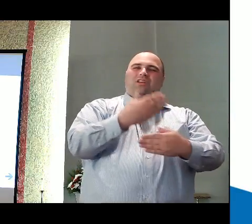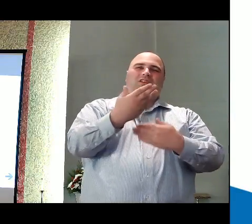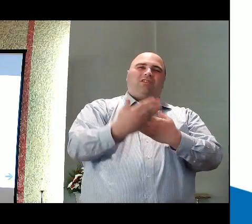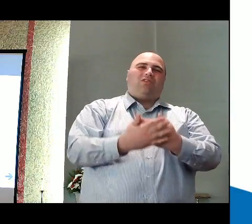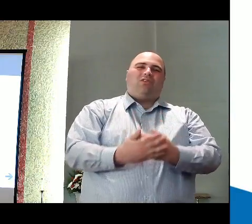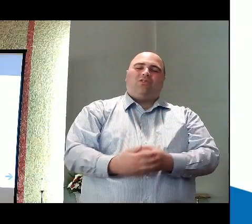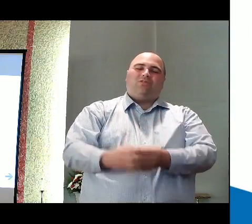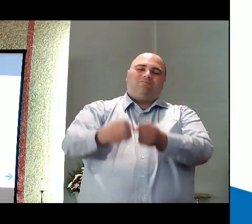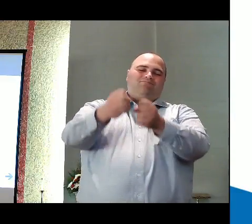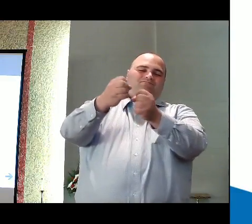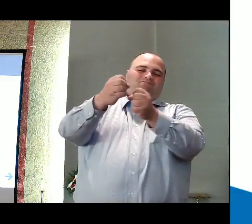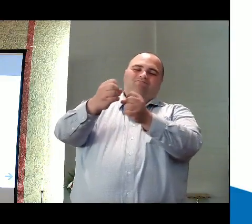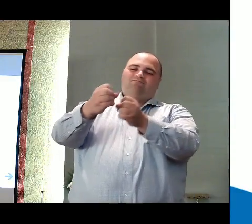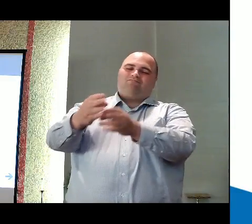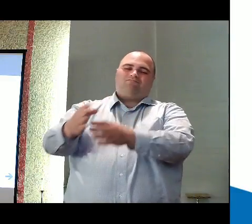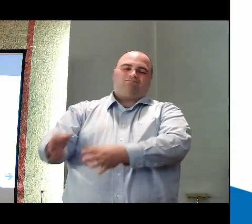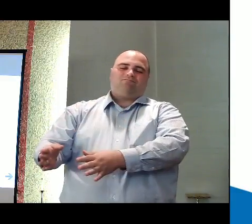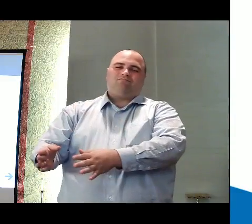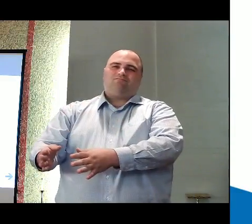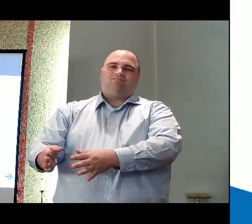we've gone